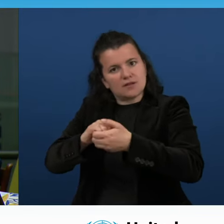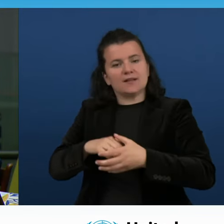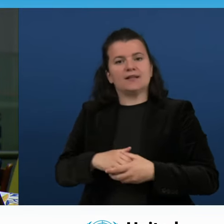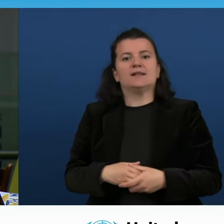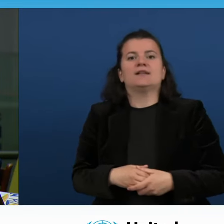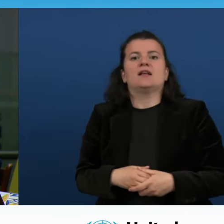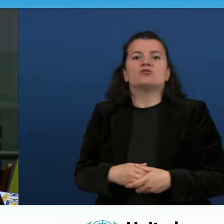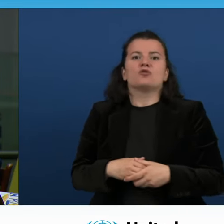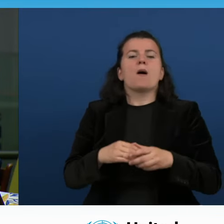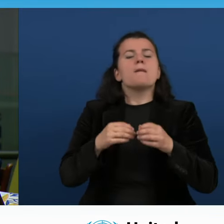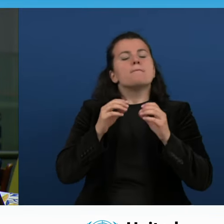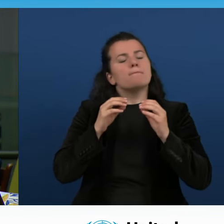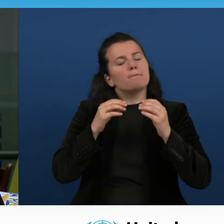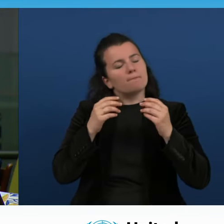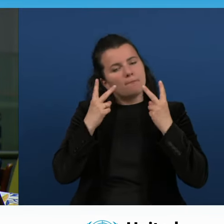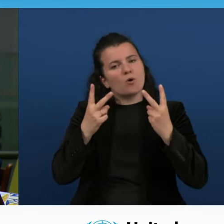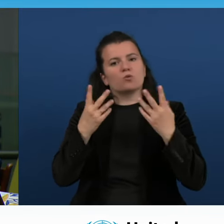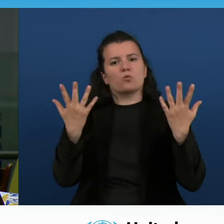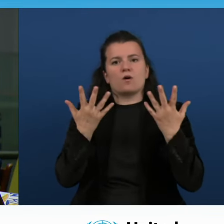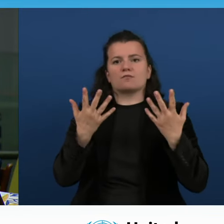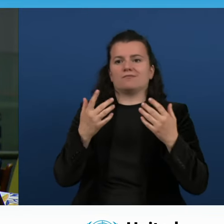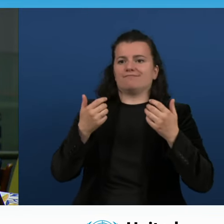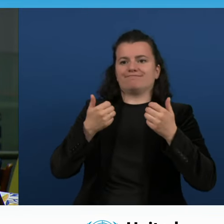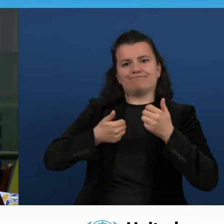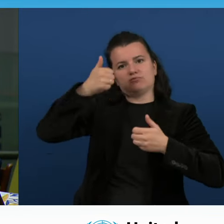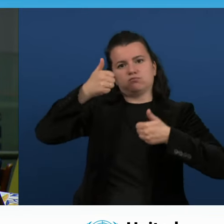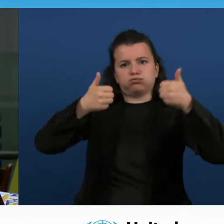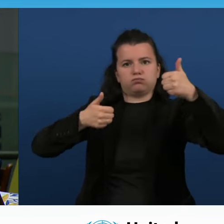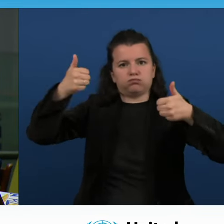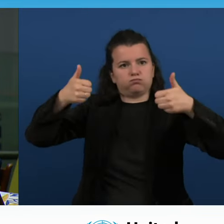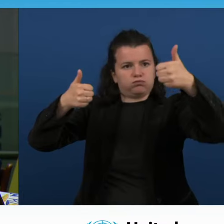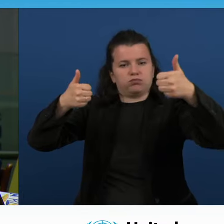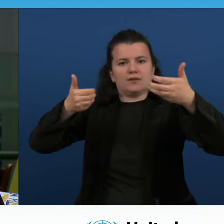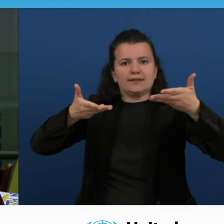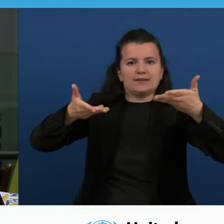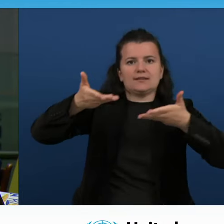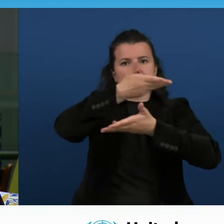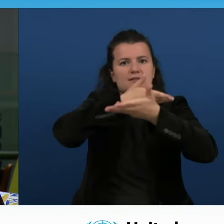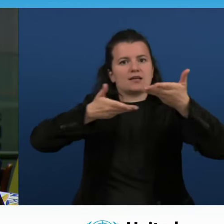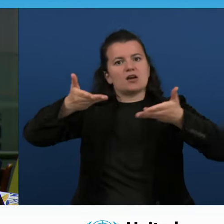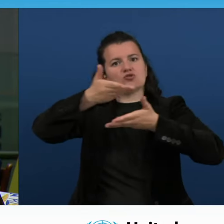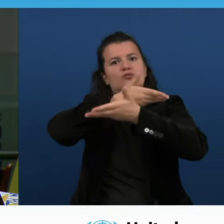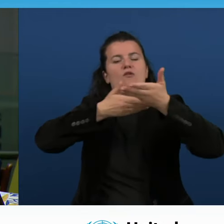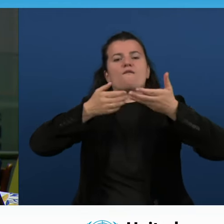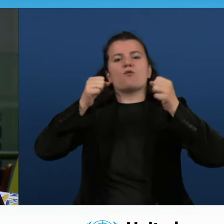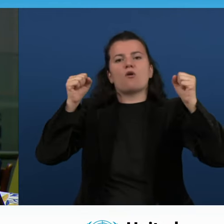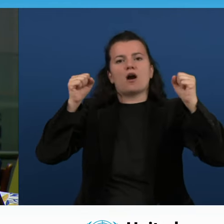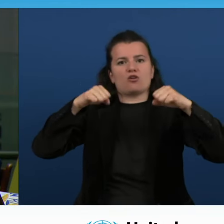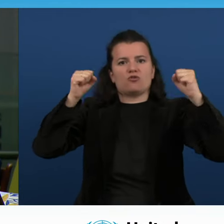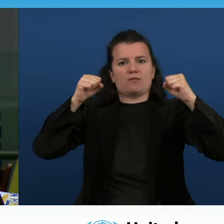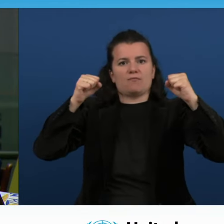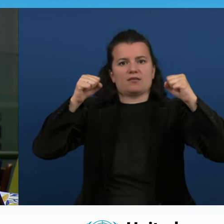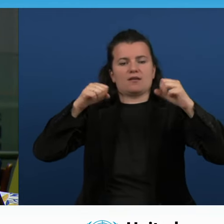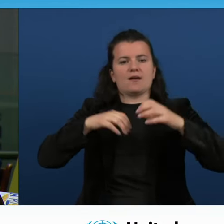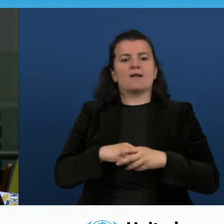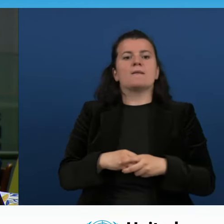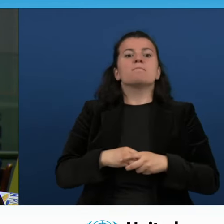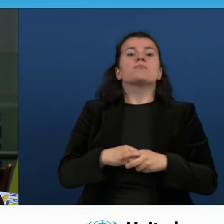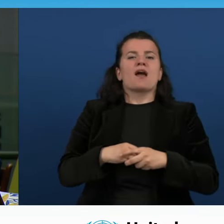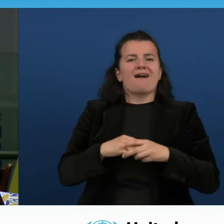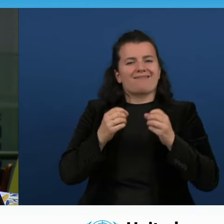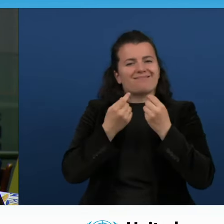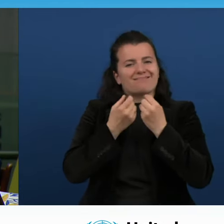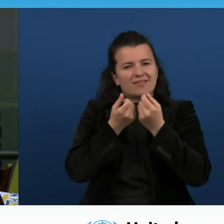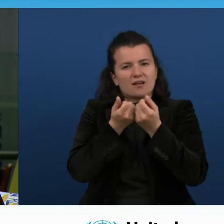multilateralism. And in this world of ongoing global conflicts, multilateralism is more